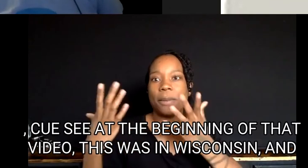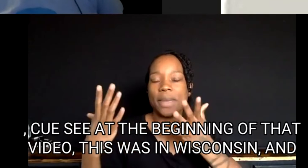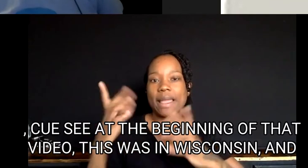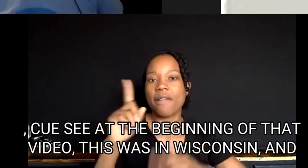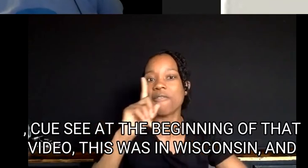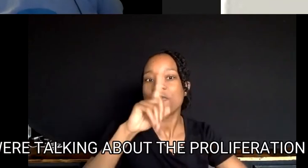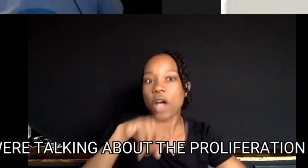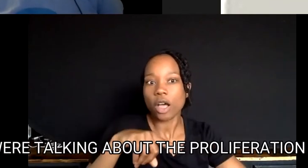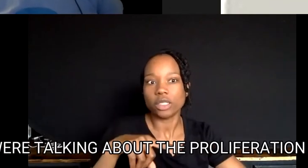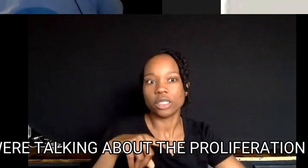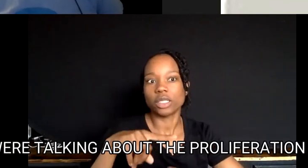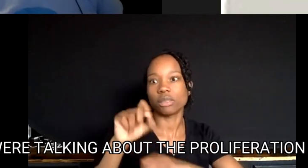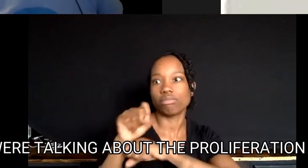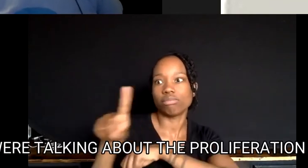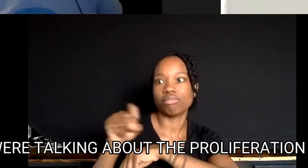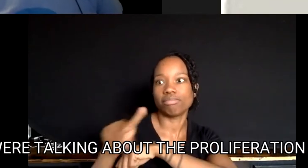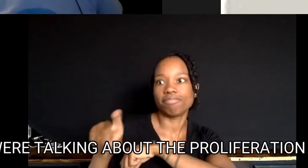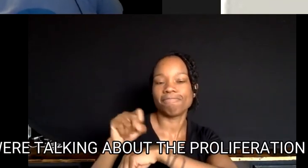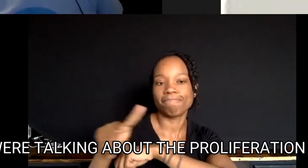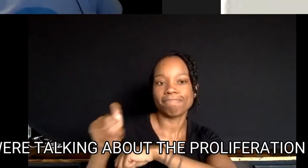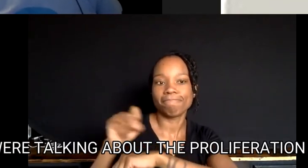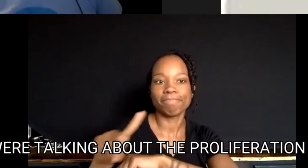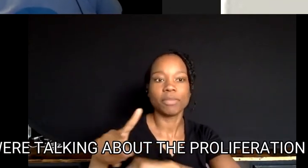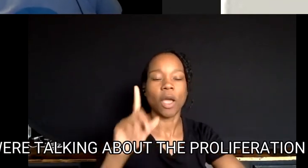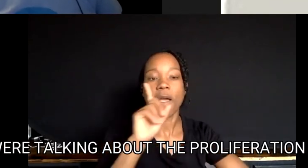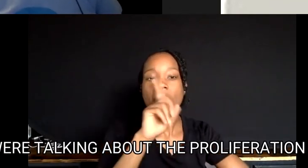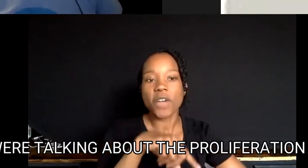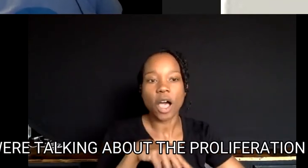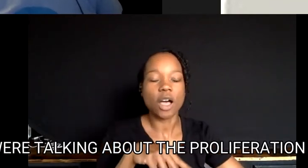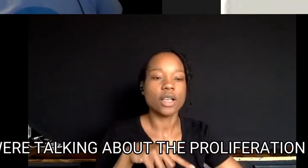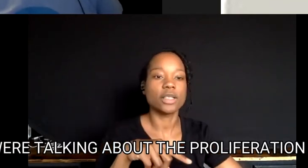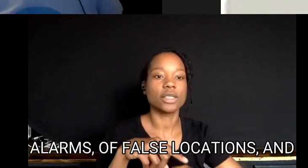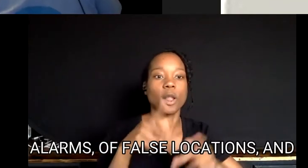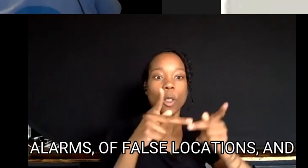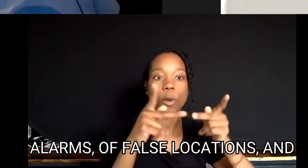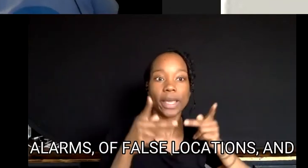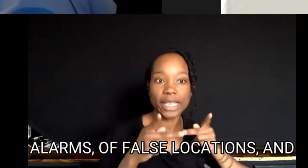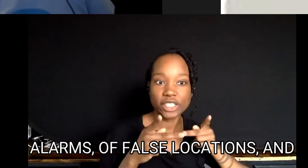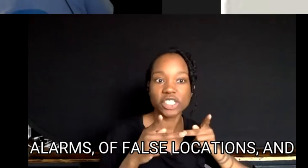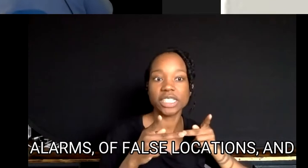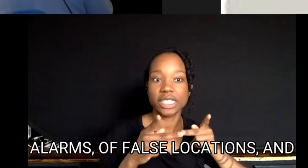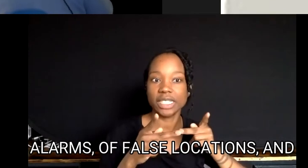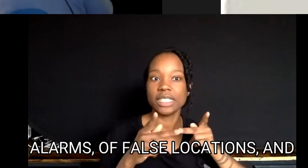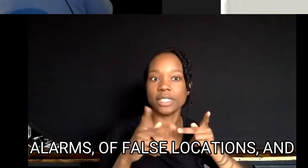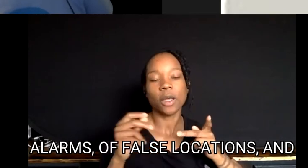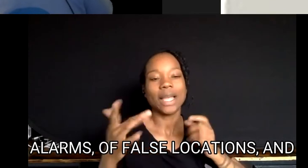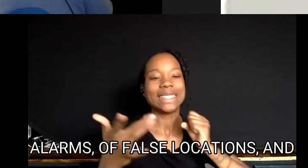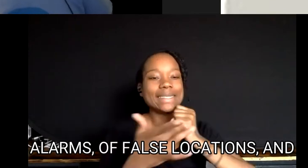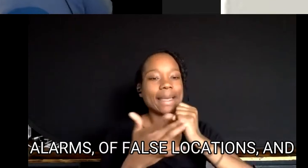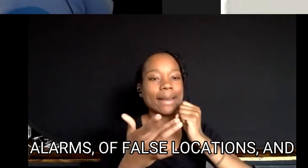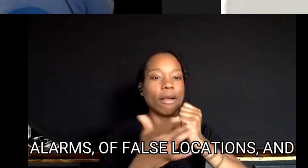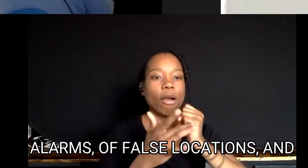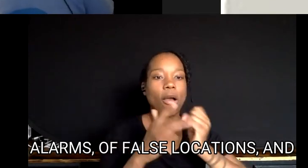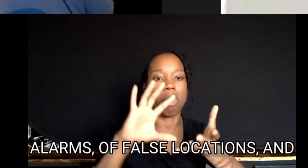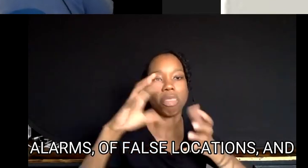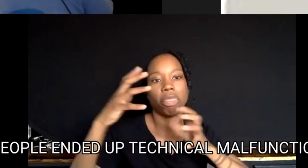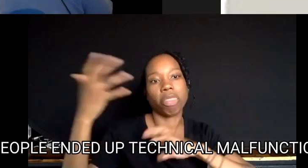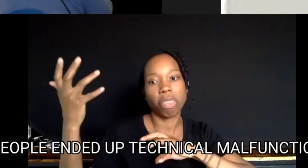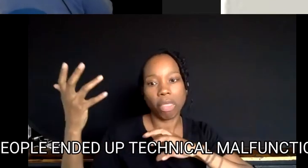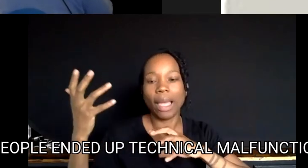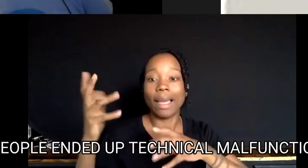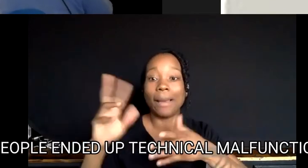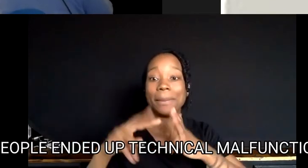alarms, of false locations, and people ended up, technical malfunctions can end in violent